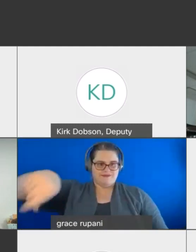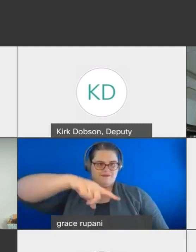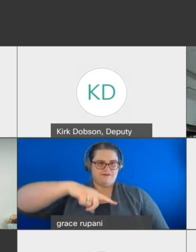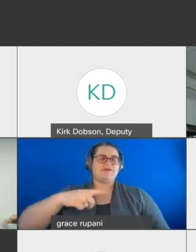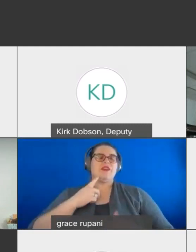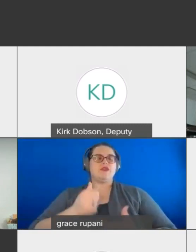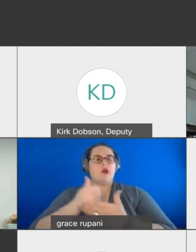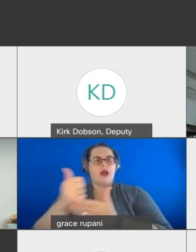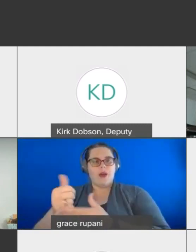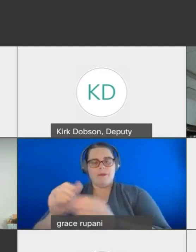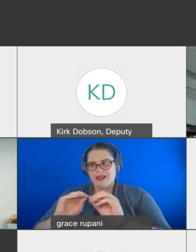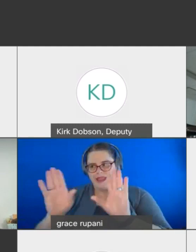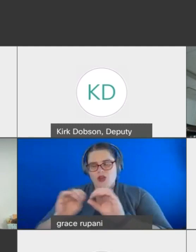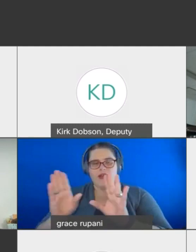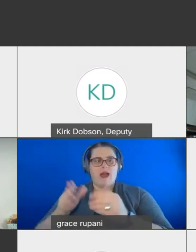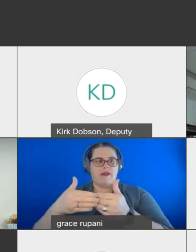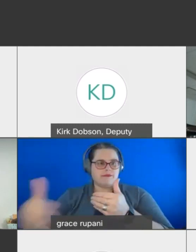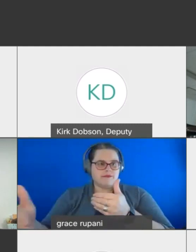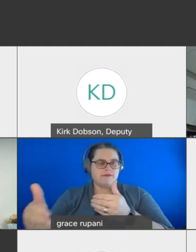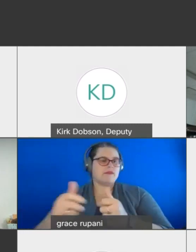what that updated guidance is,